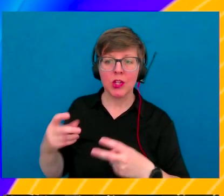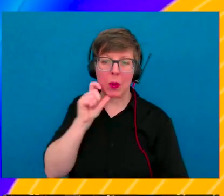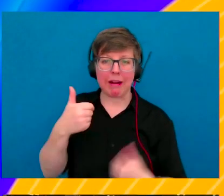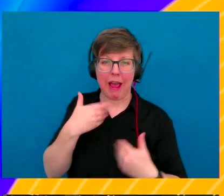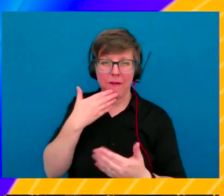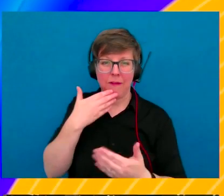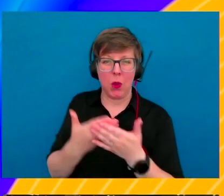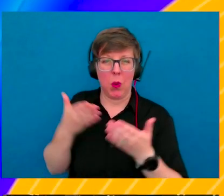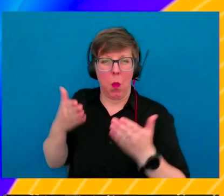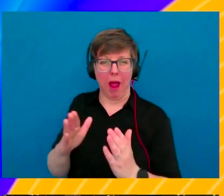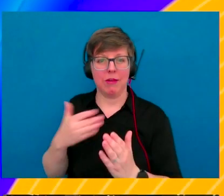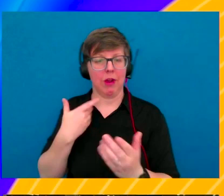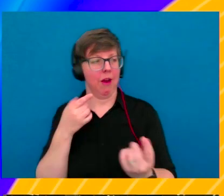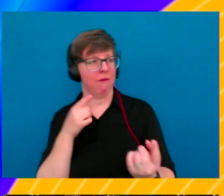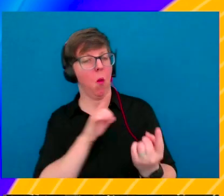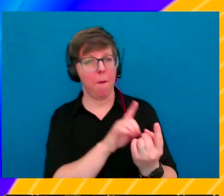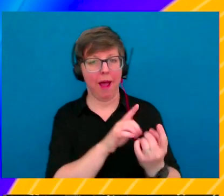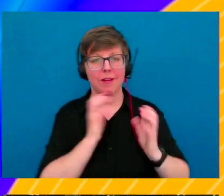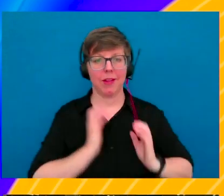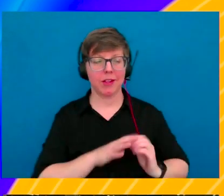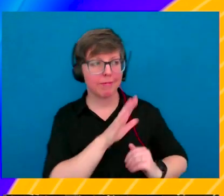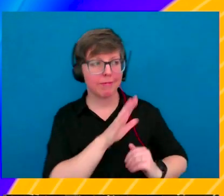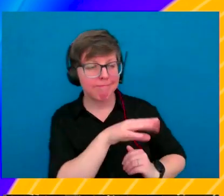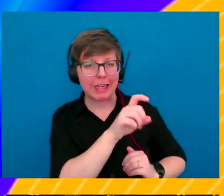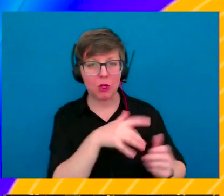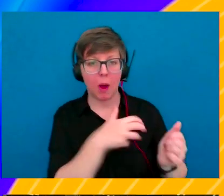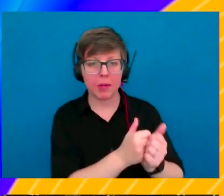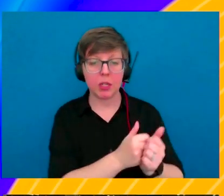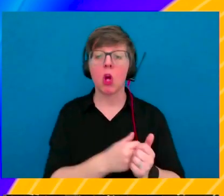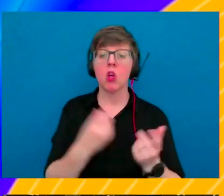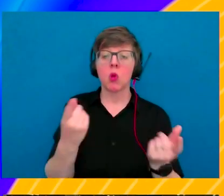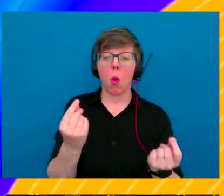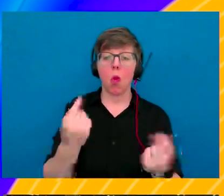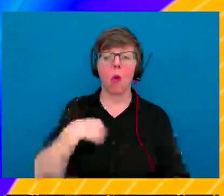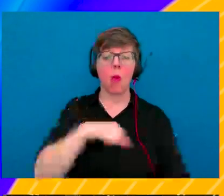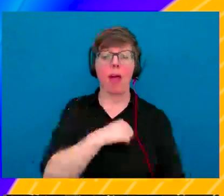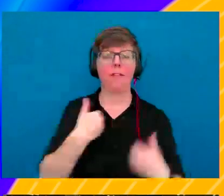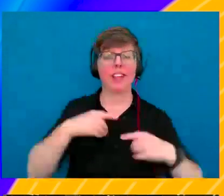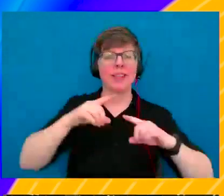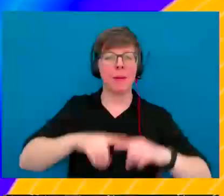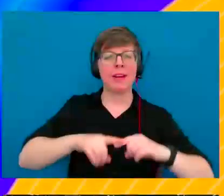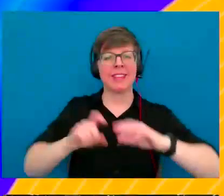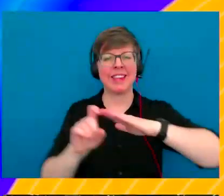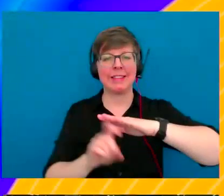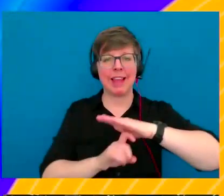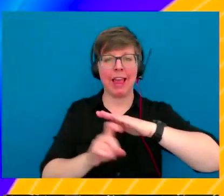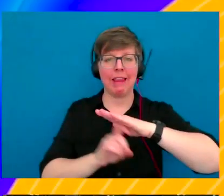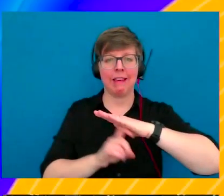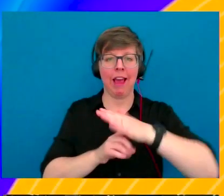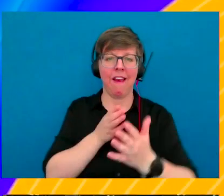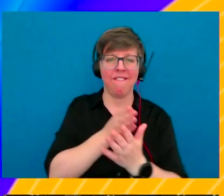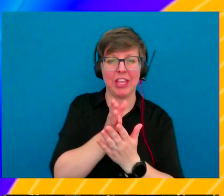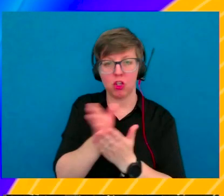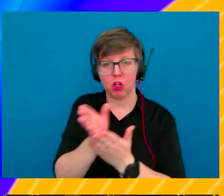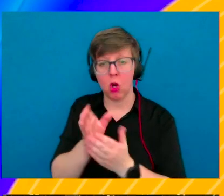internally is we have a sort of a dependency scanning type feature where we see the change and we can automatically issue updates